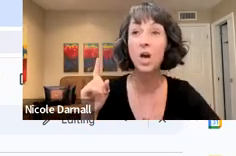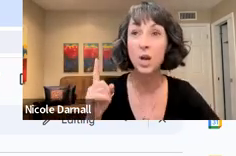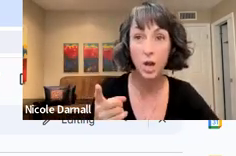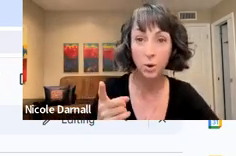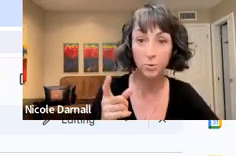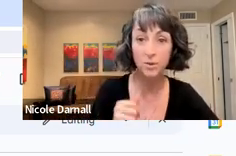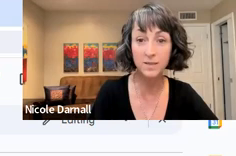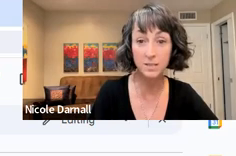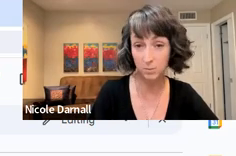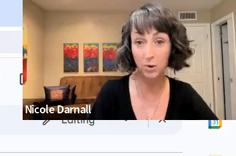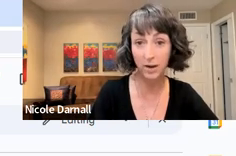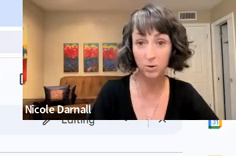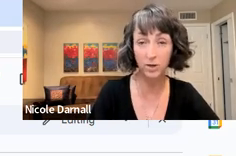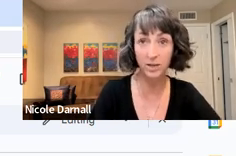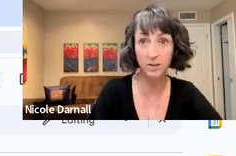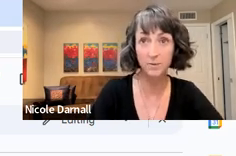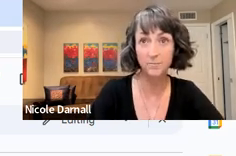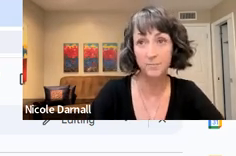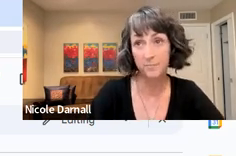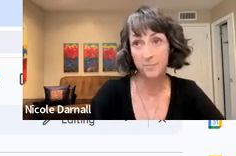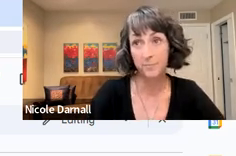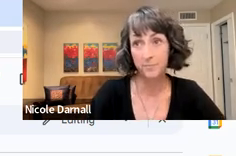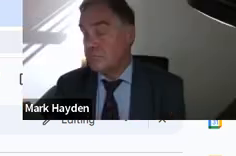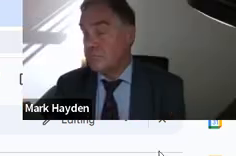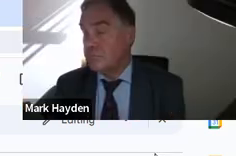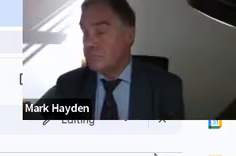organization know that this is a priority.